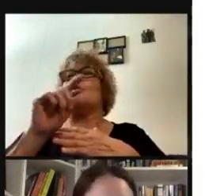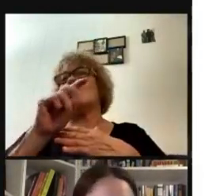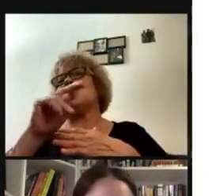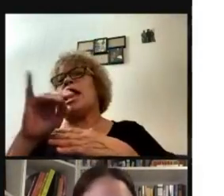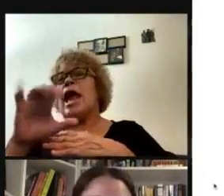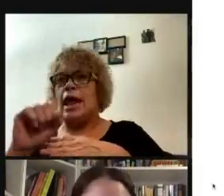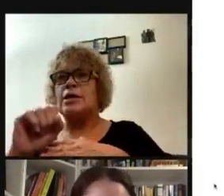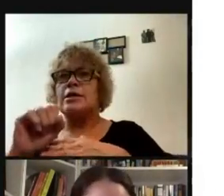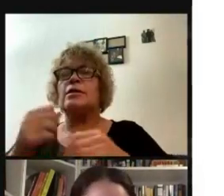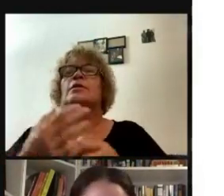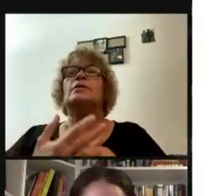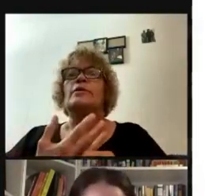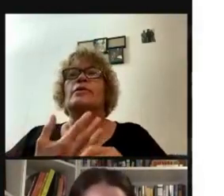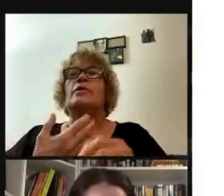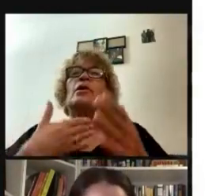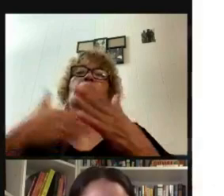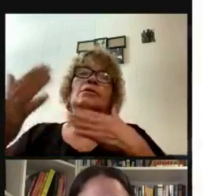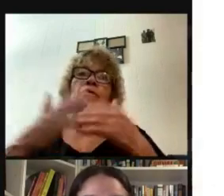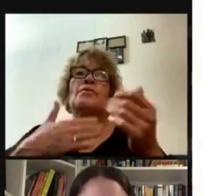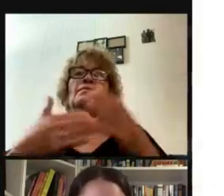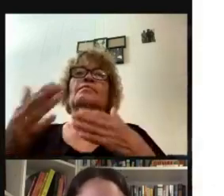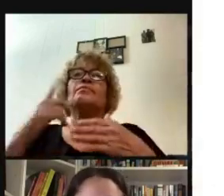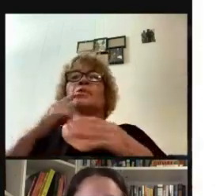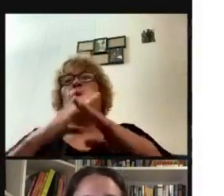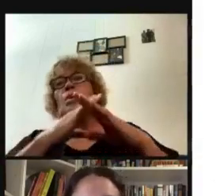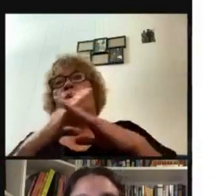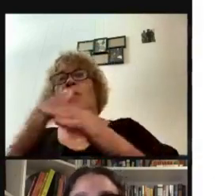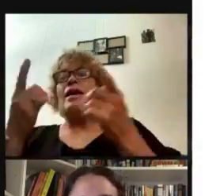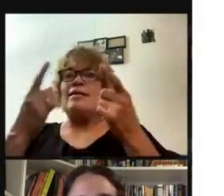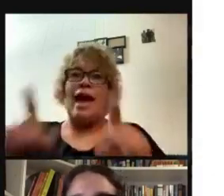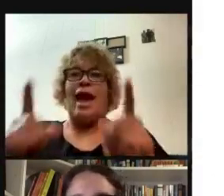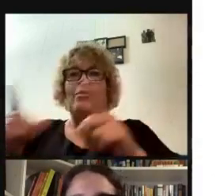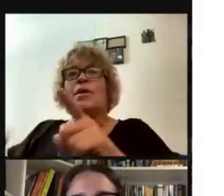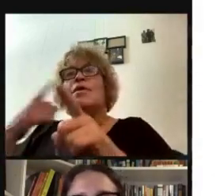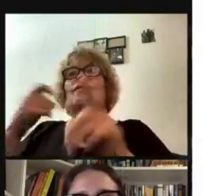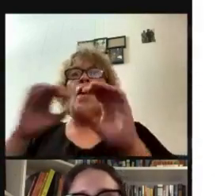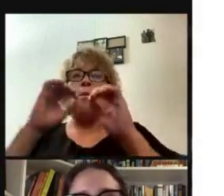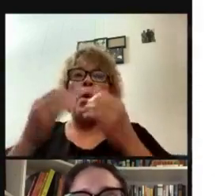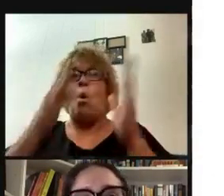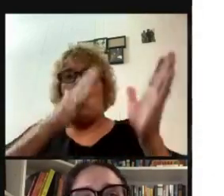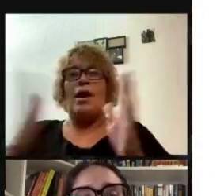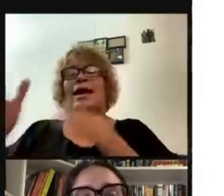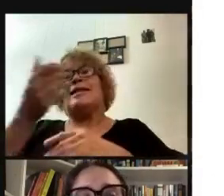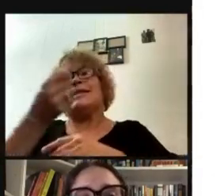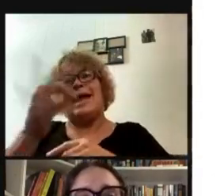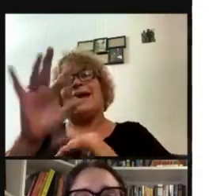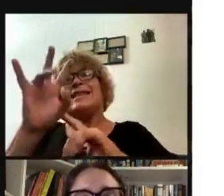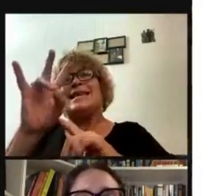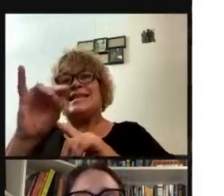So, you know, despite major inroads that result from the organizing in the 70s and 80s,